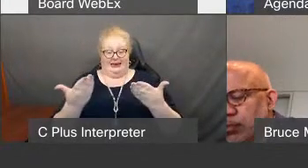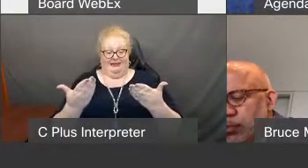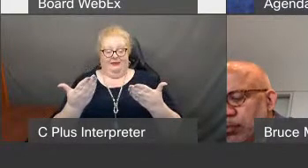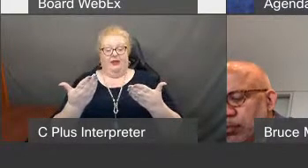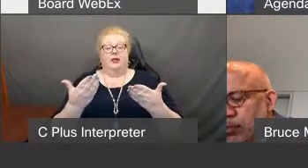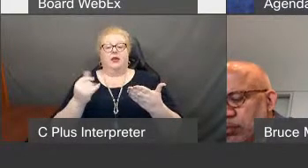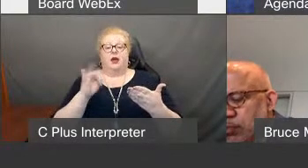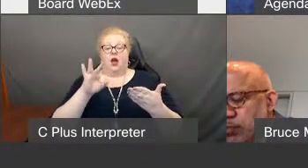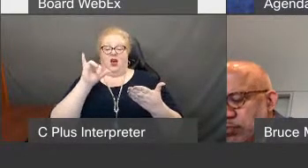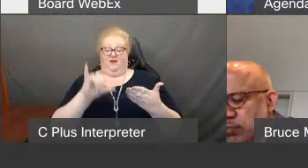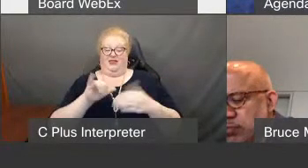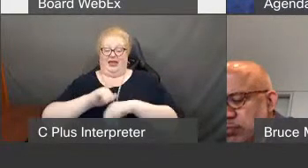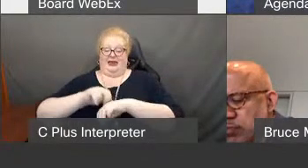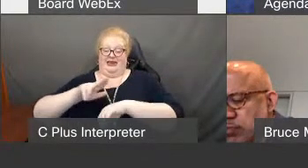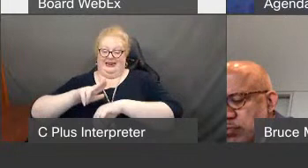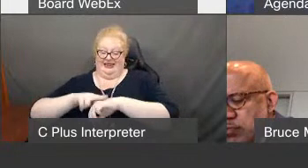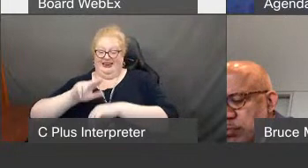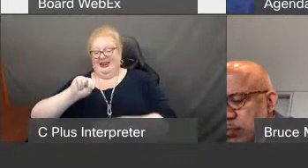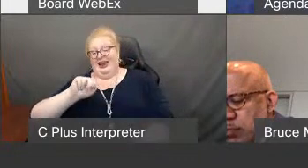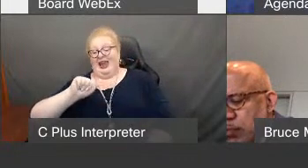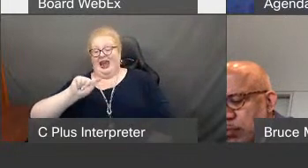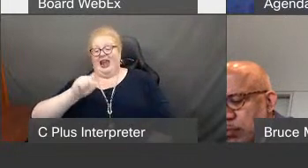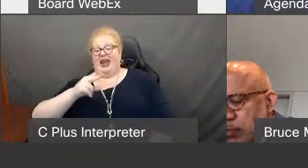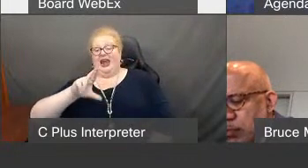pandemic. So,